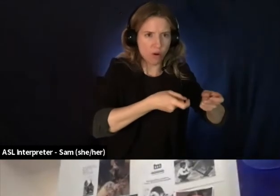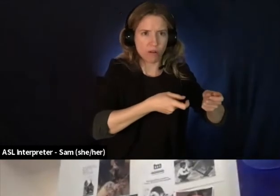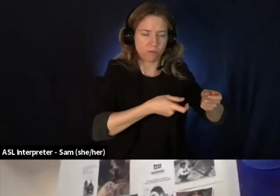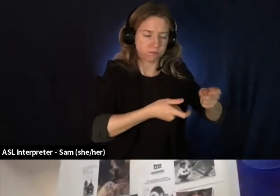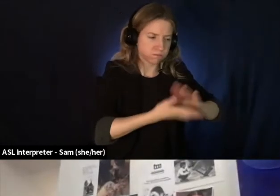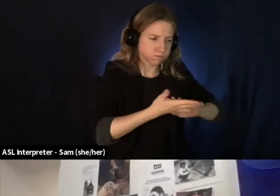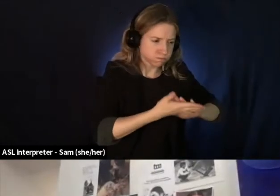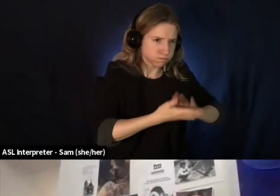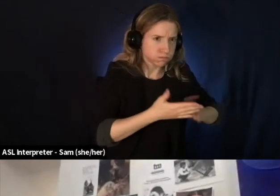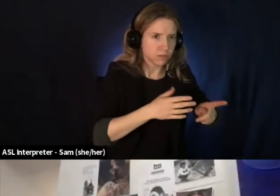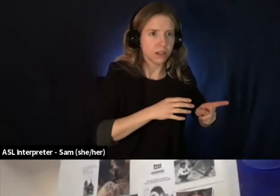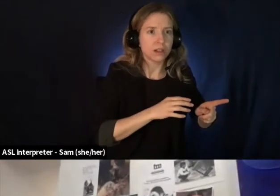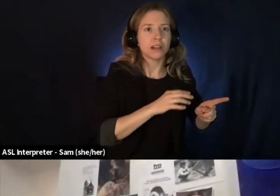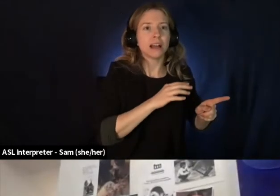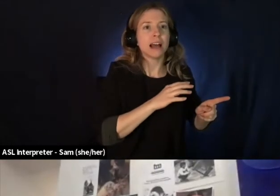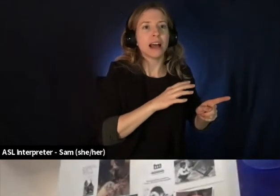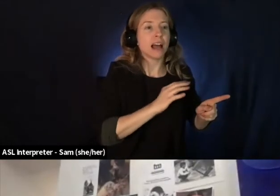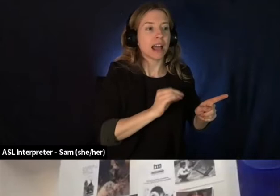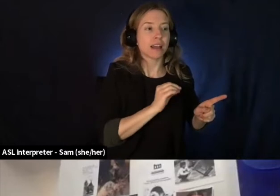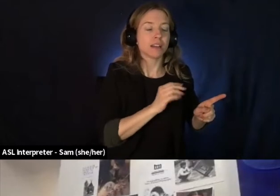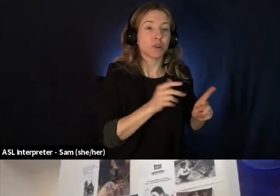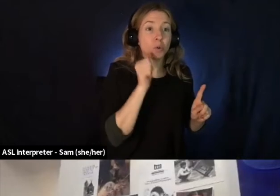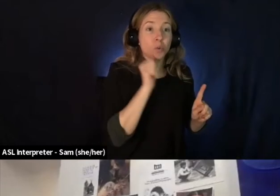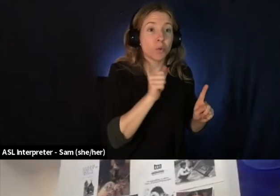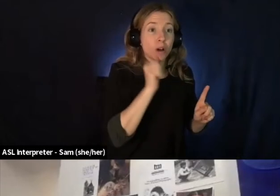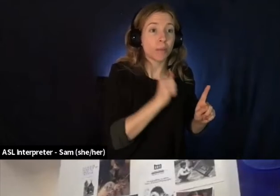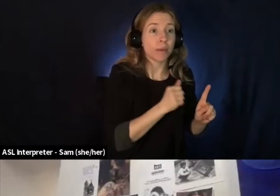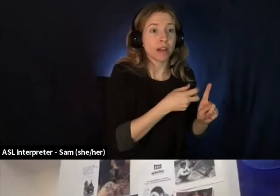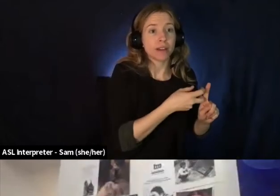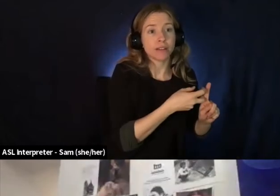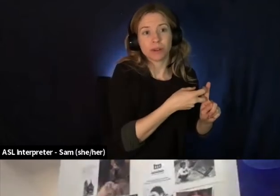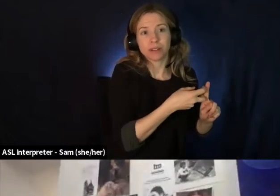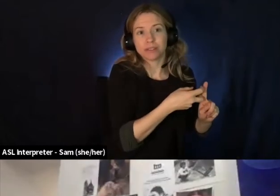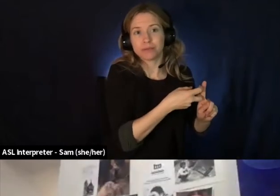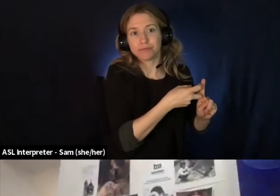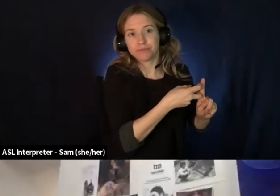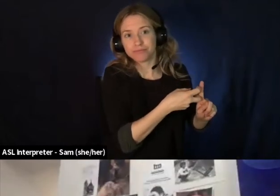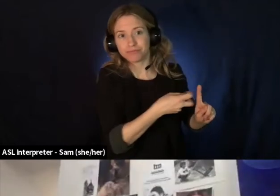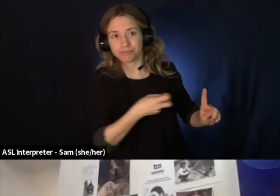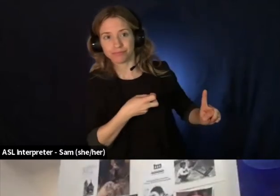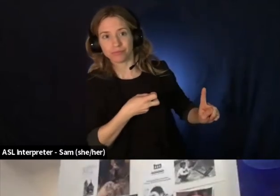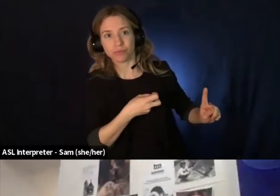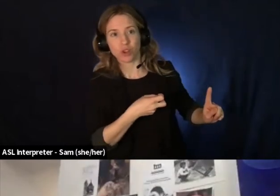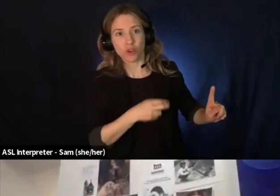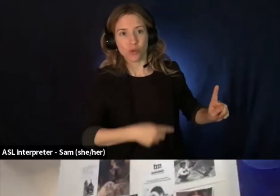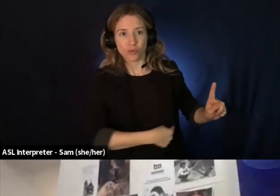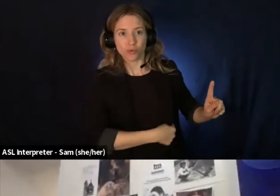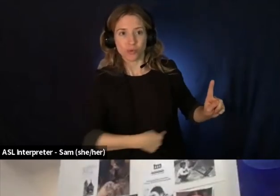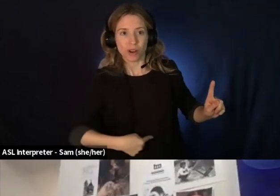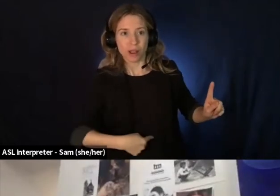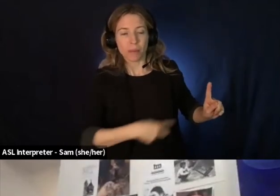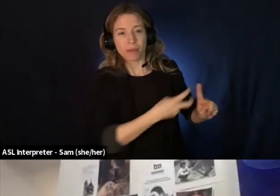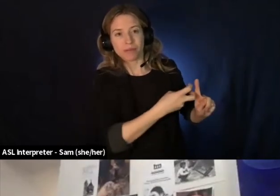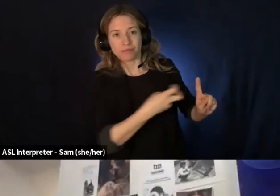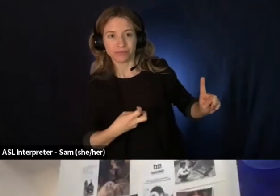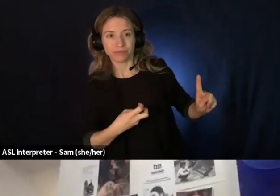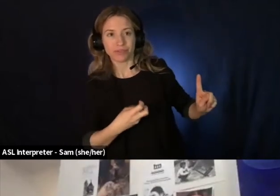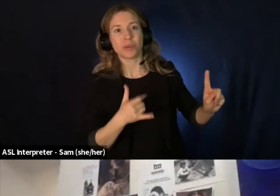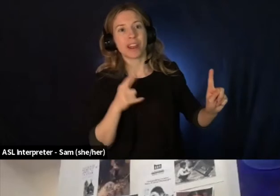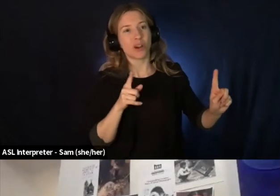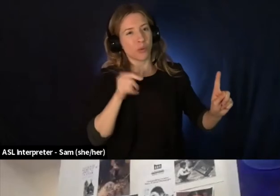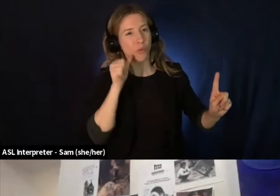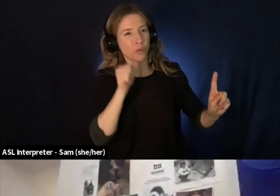his fourth rib, a dominant position for him and a subservient position for women. All of these